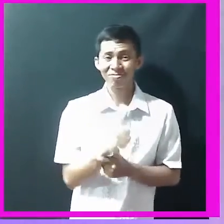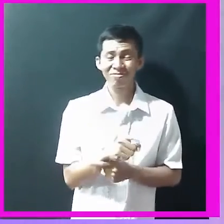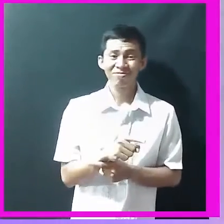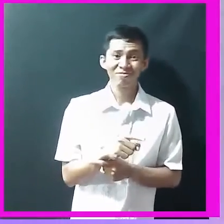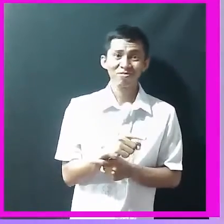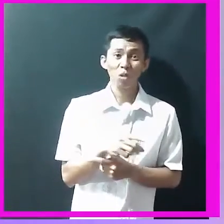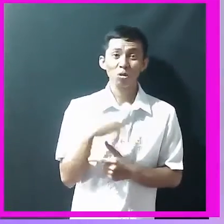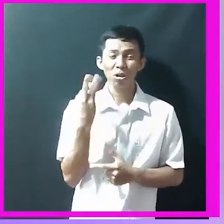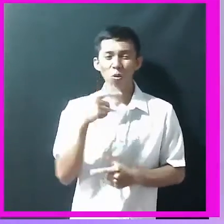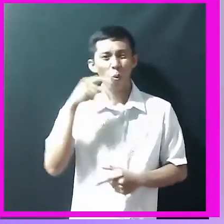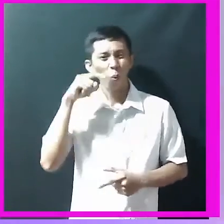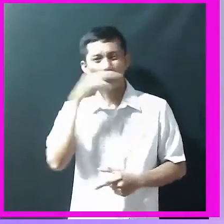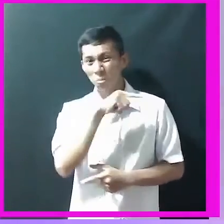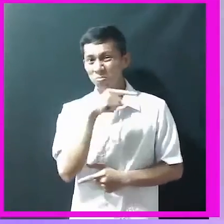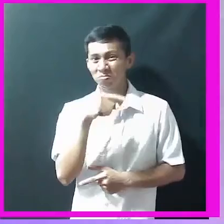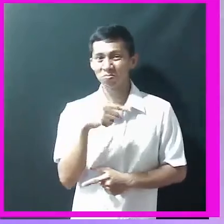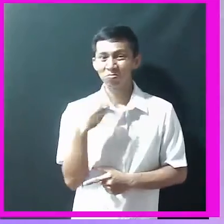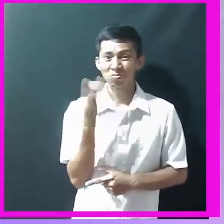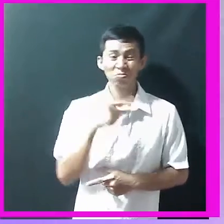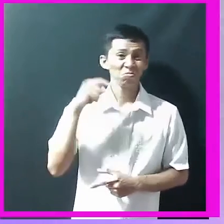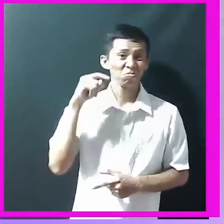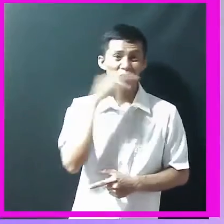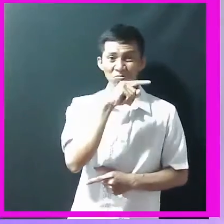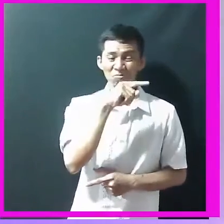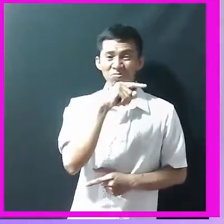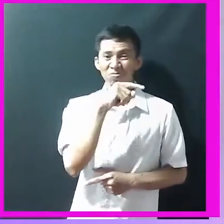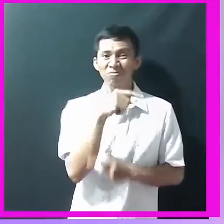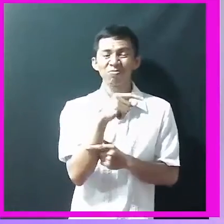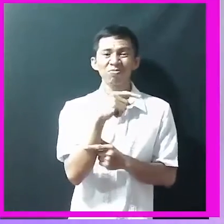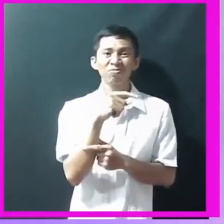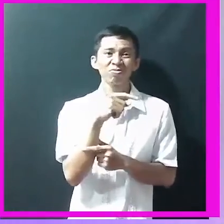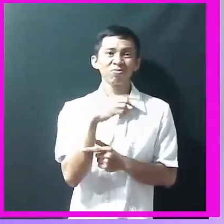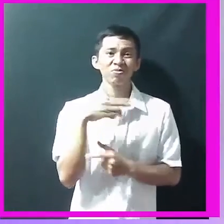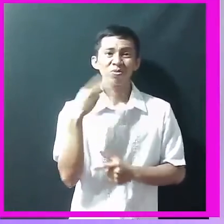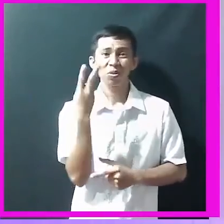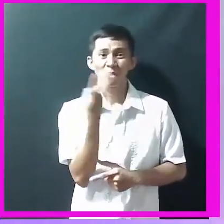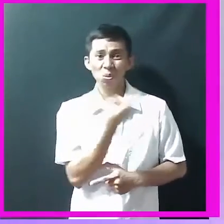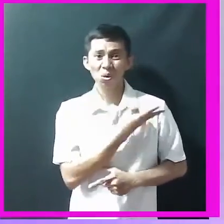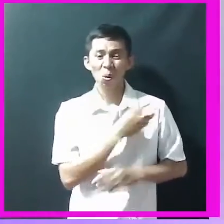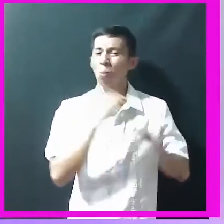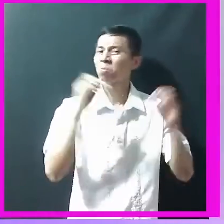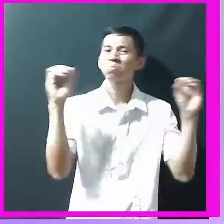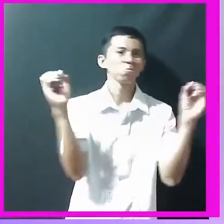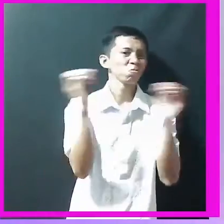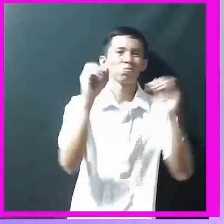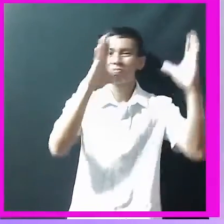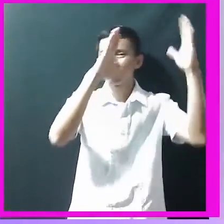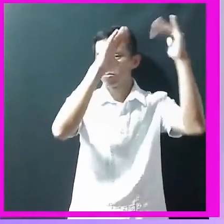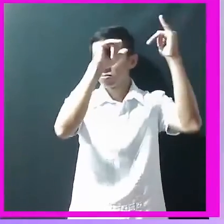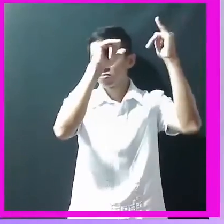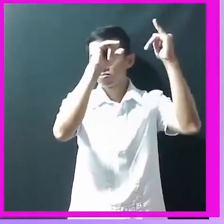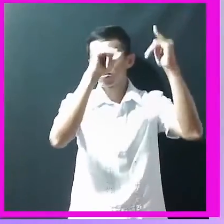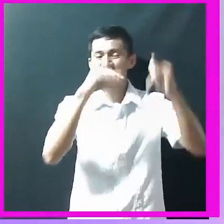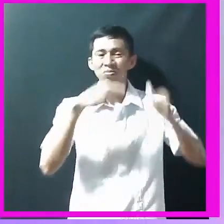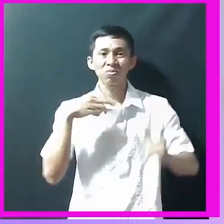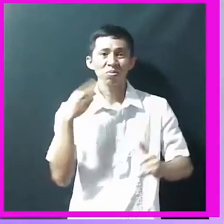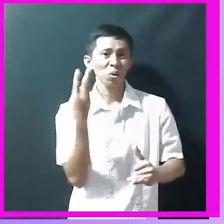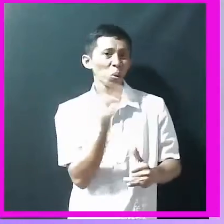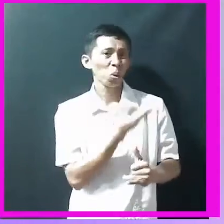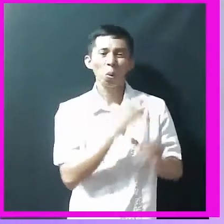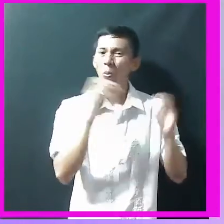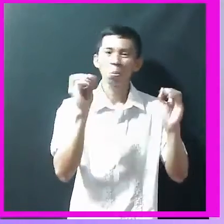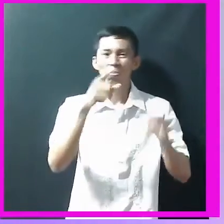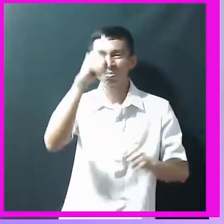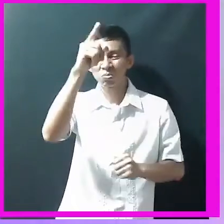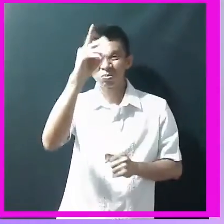We lie. We are lost. We are without hope. We are without